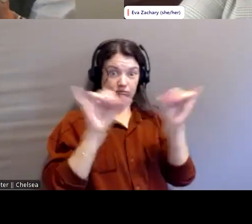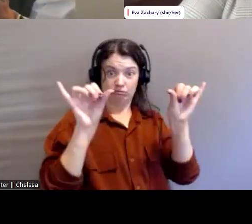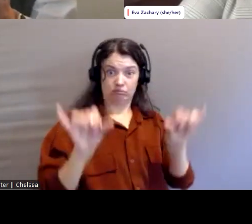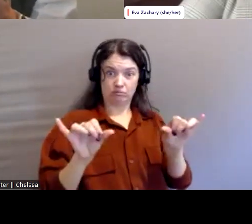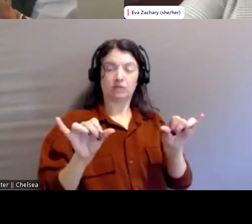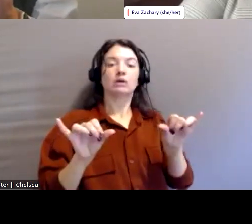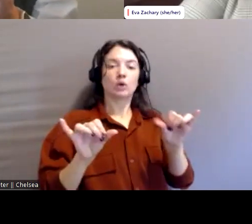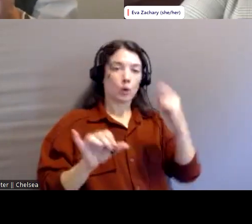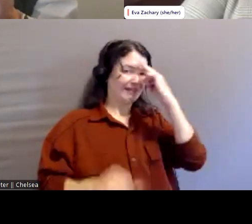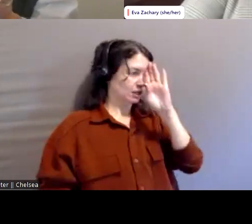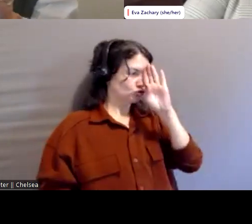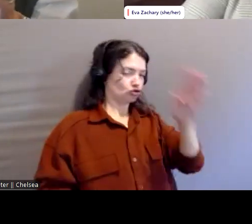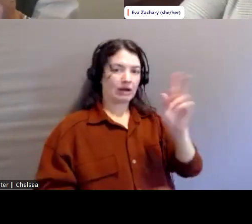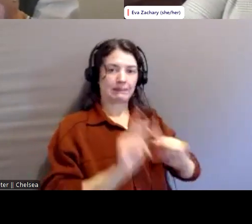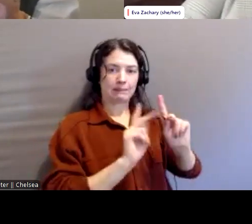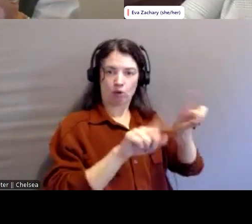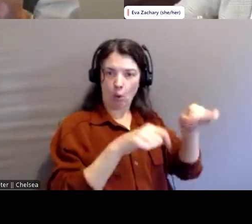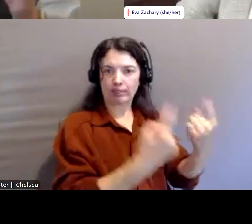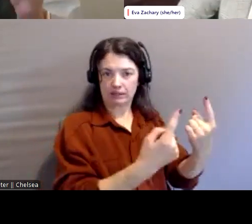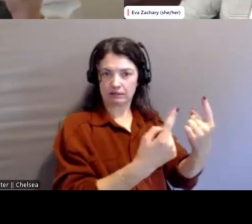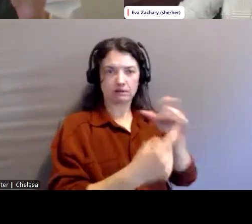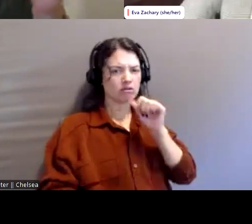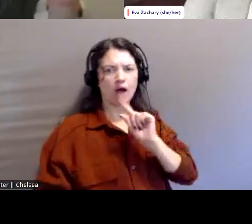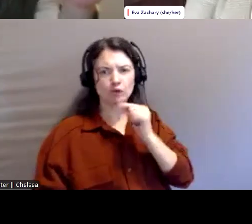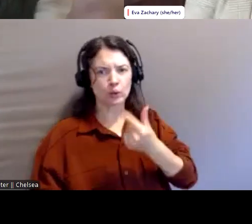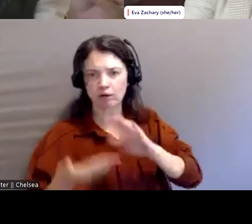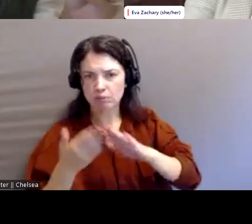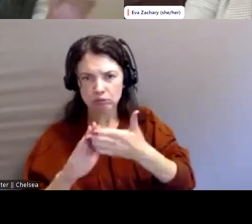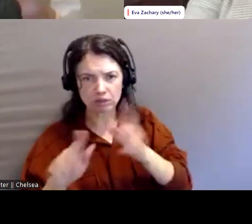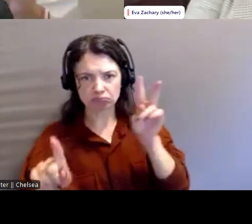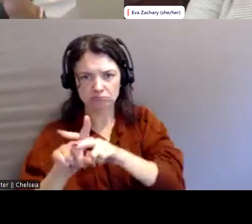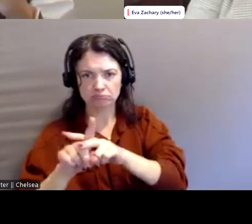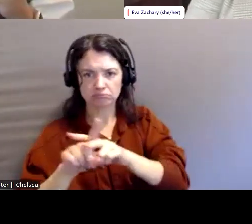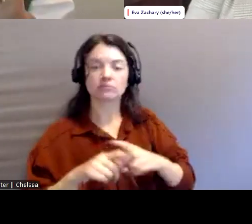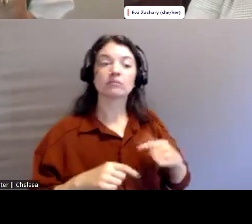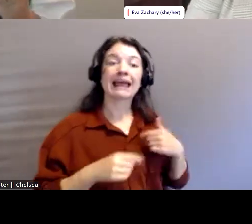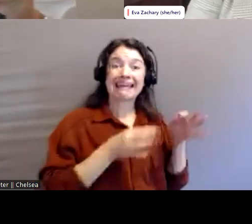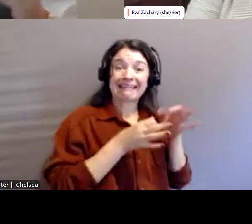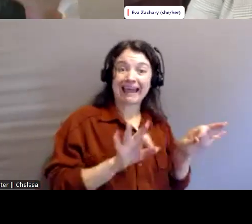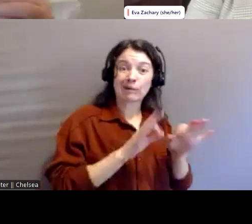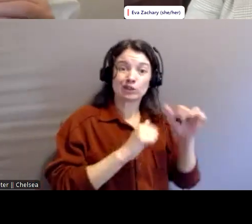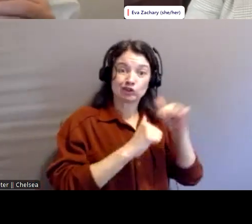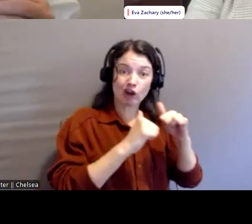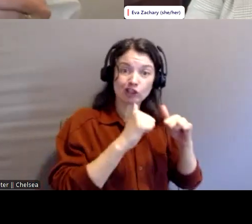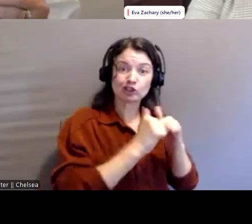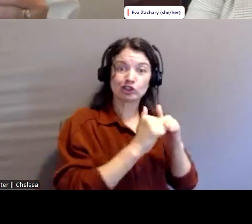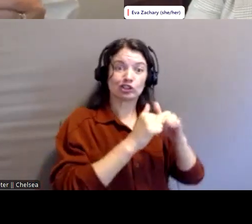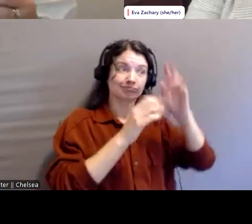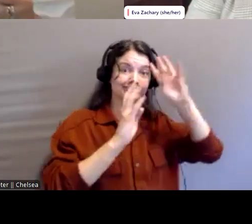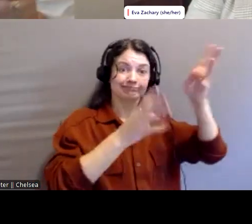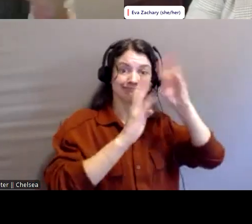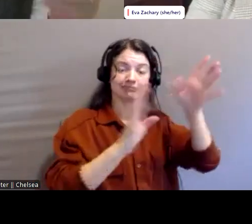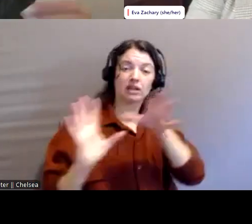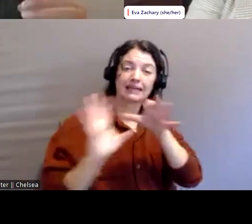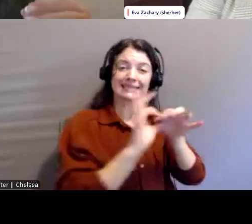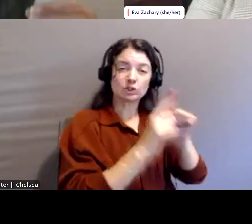heteronormative. And where they were created, the language and the words and the structure was really rooted in heterosexual